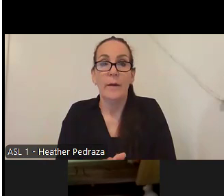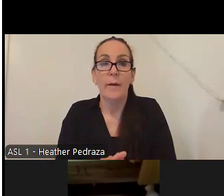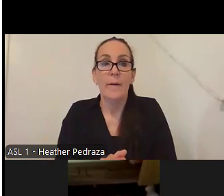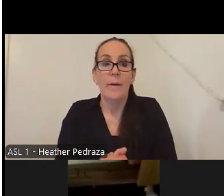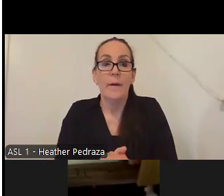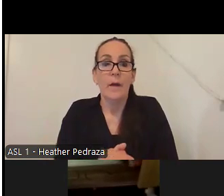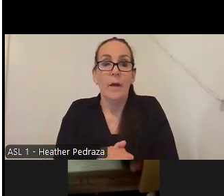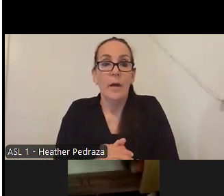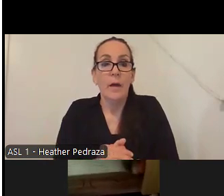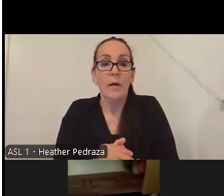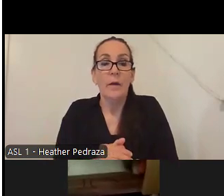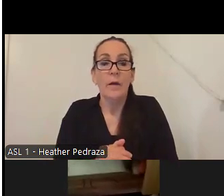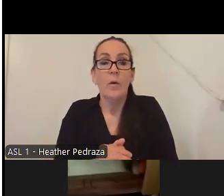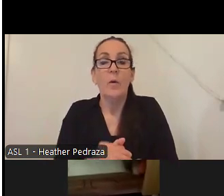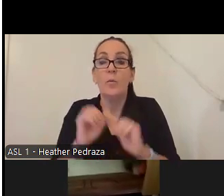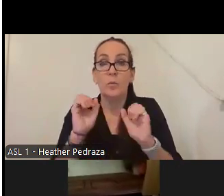All right, this is,